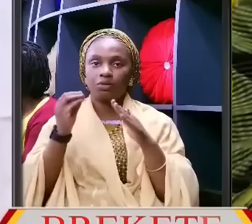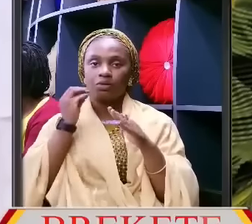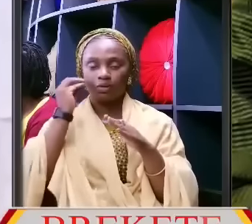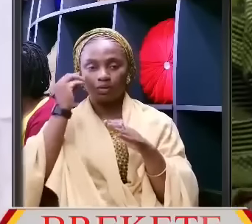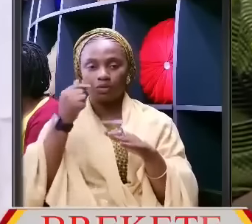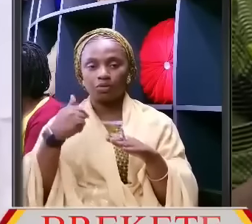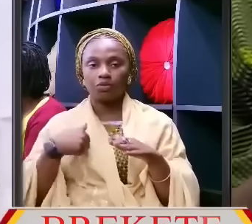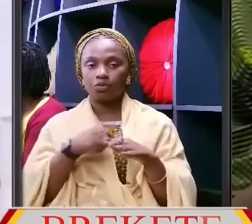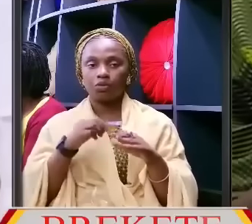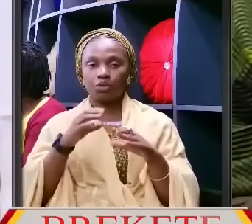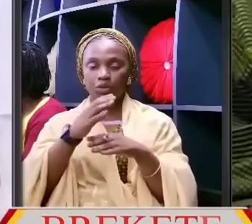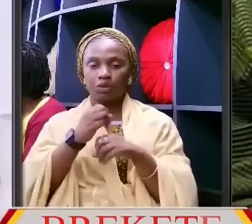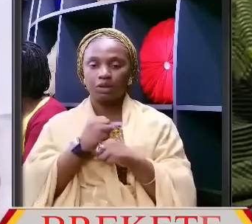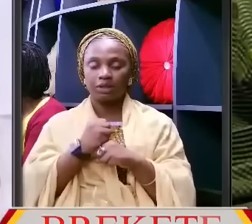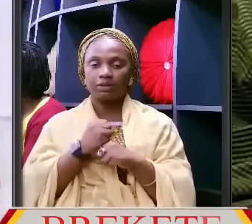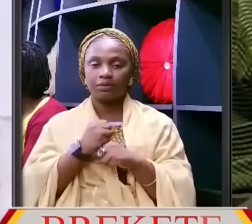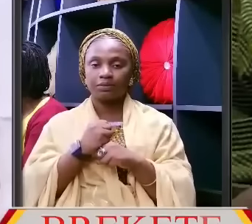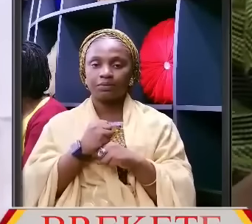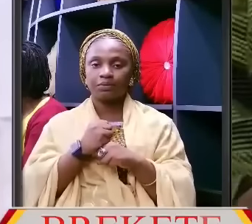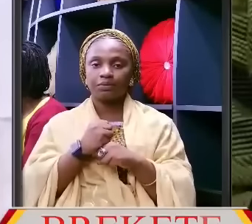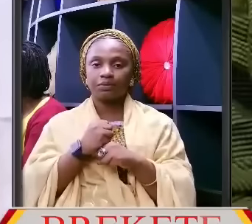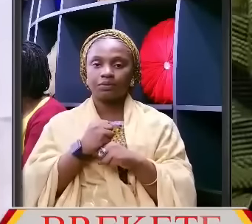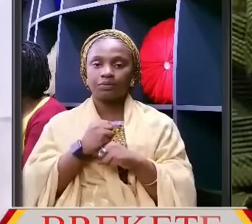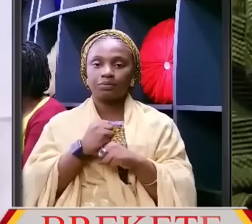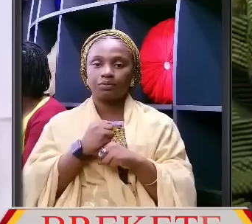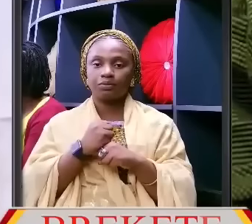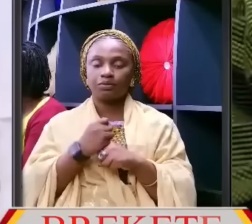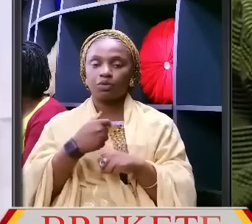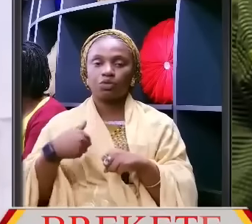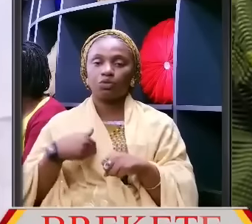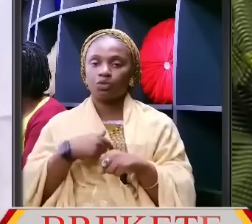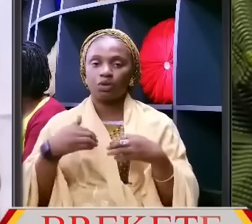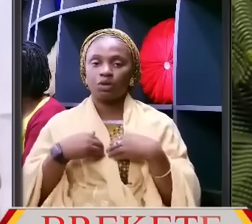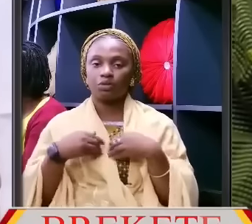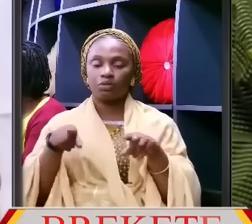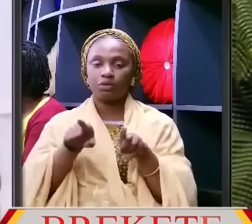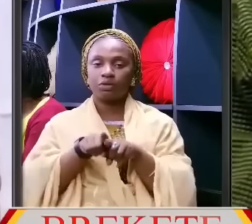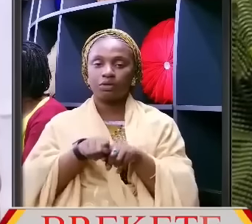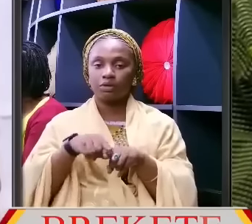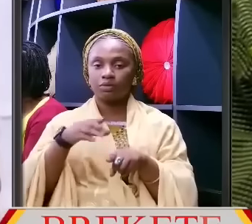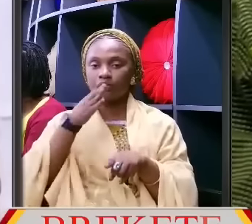This is our last house with this is our single brother. The same father, the same mother.